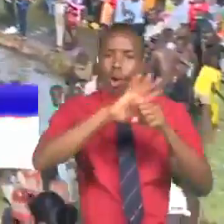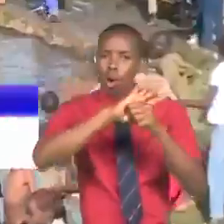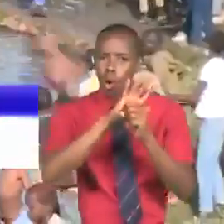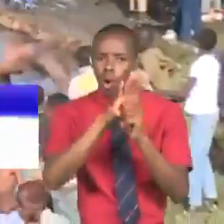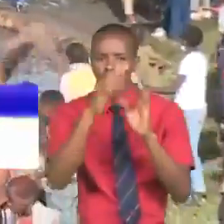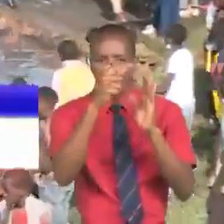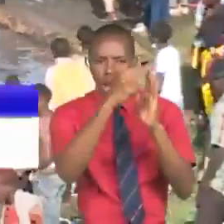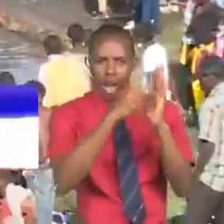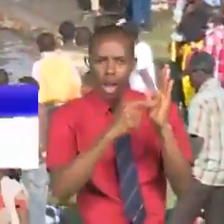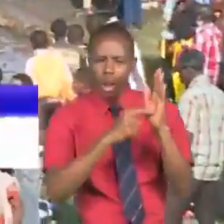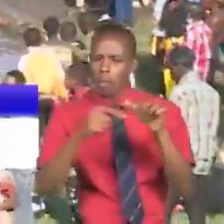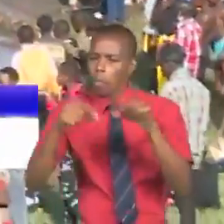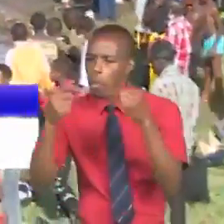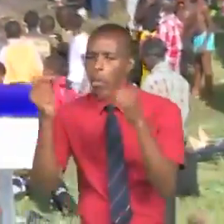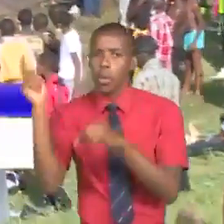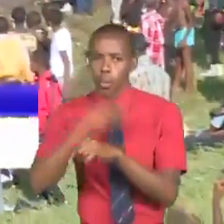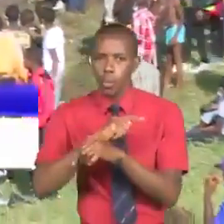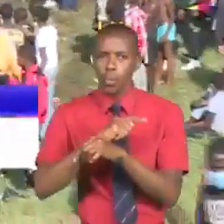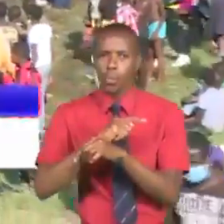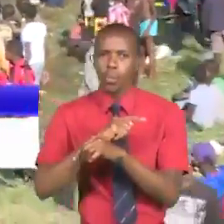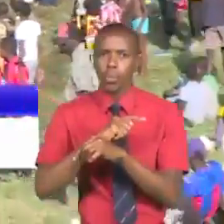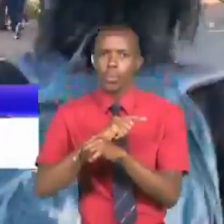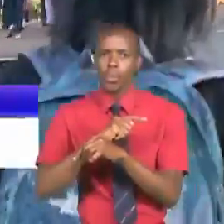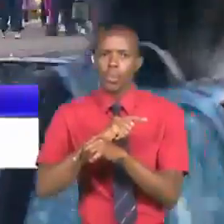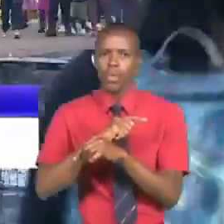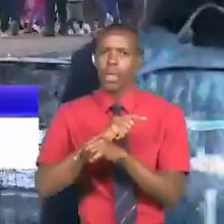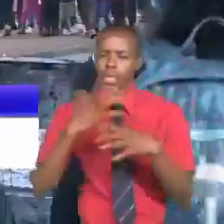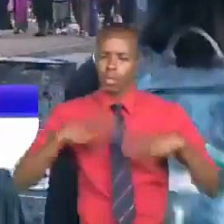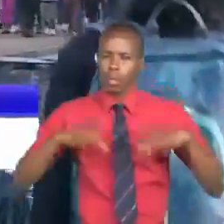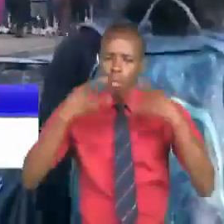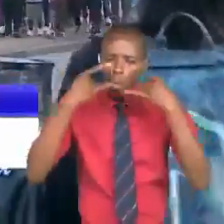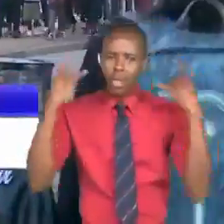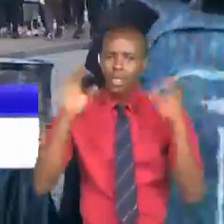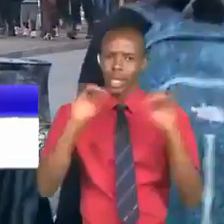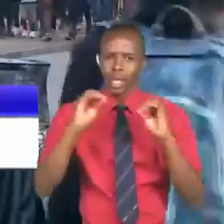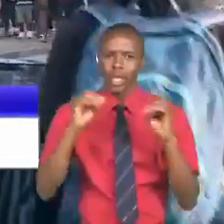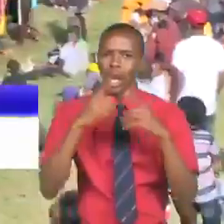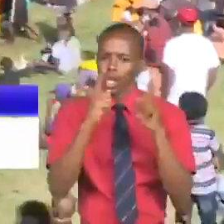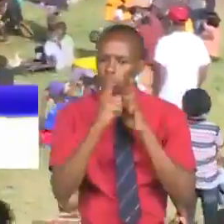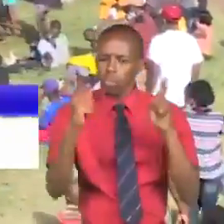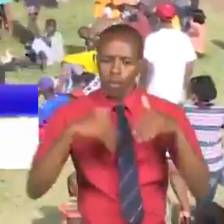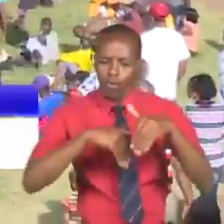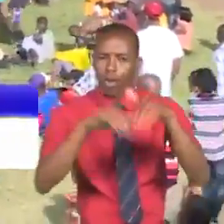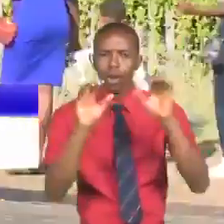COVID-19 guidelines have been violated. Most of the merrymakers had no masks, while others did not observe